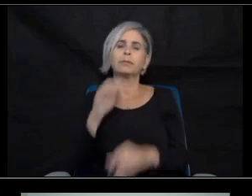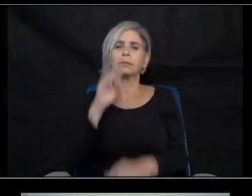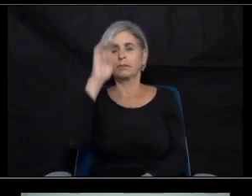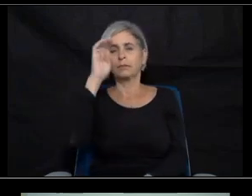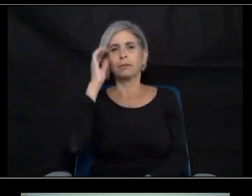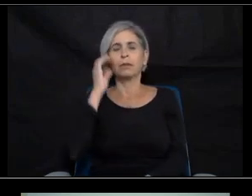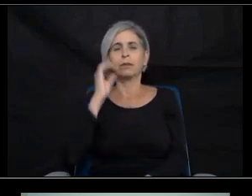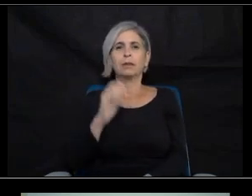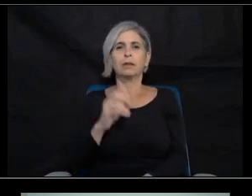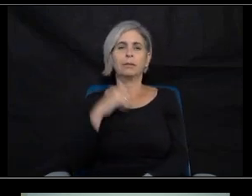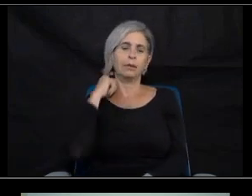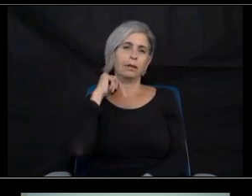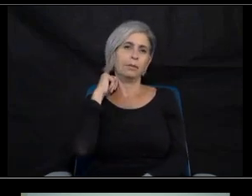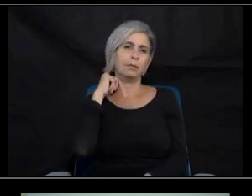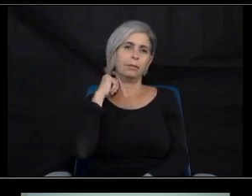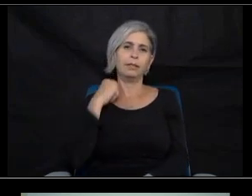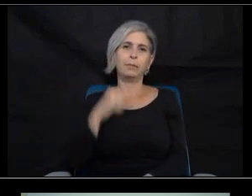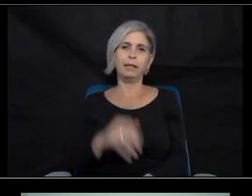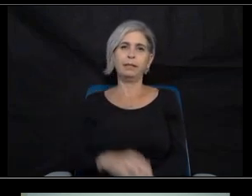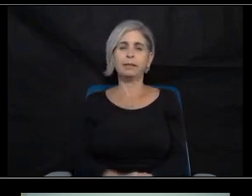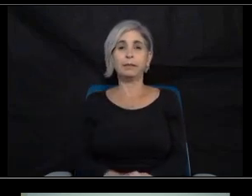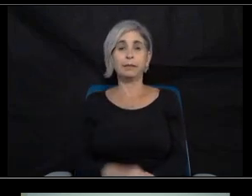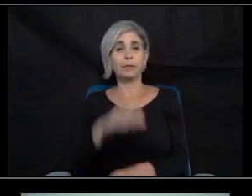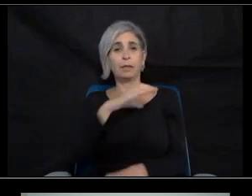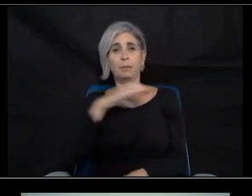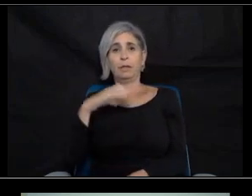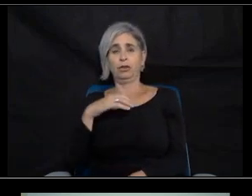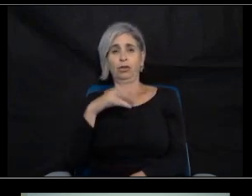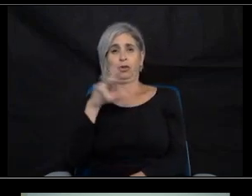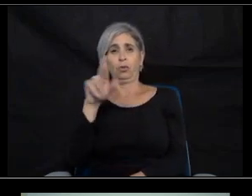All right, thank you. Commissioner Romulus.